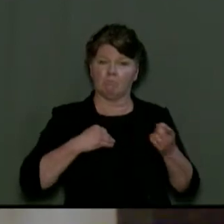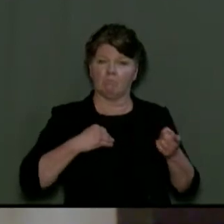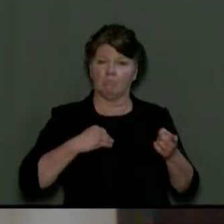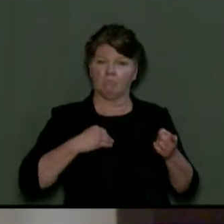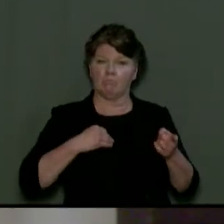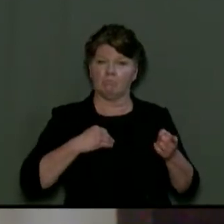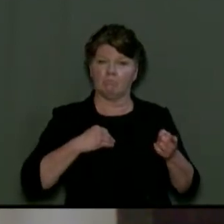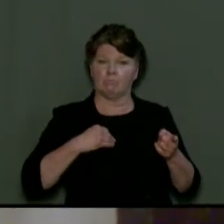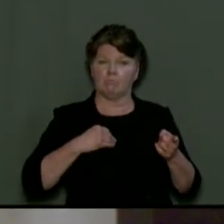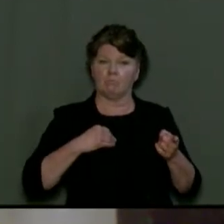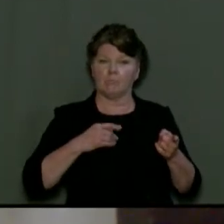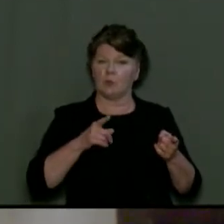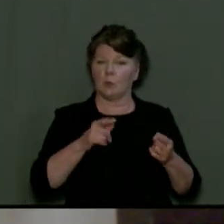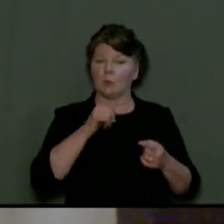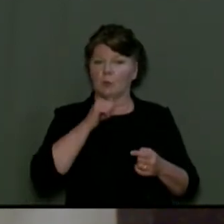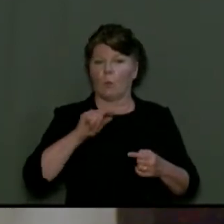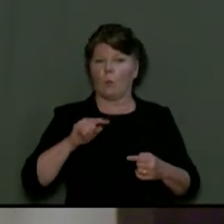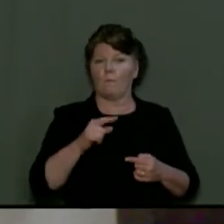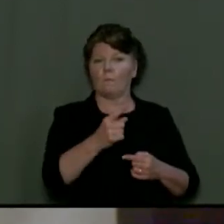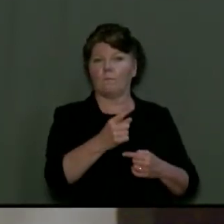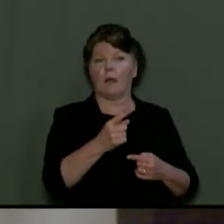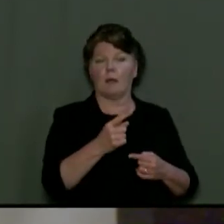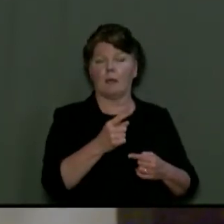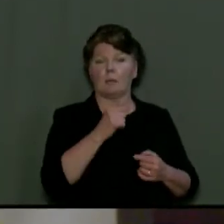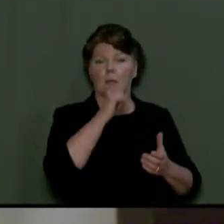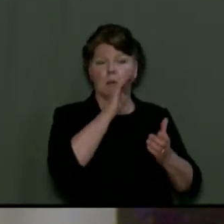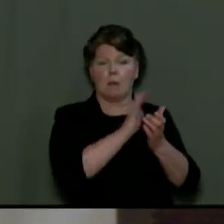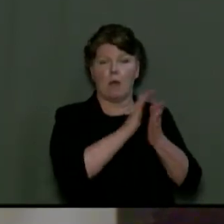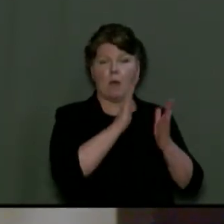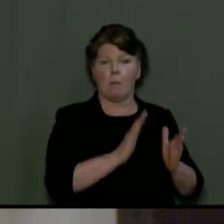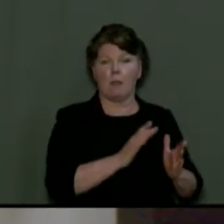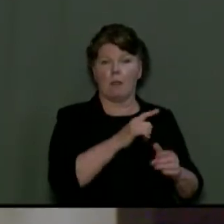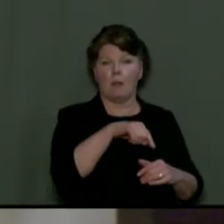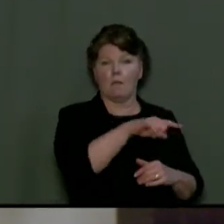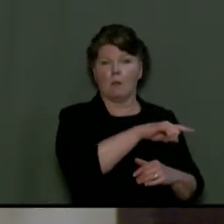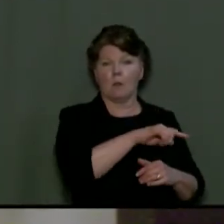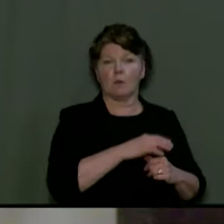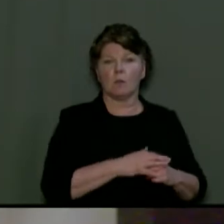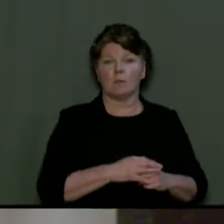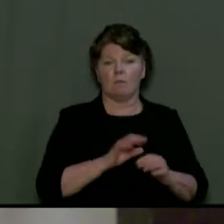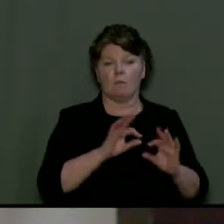won't offend your non-believing family.